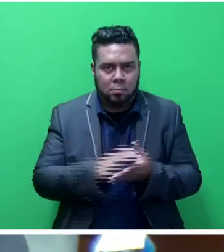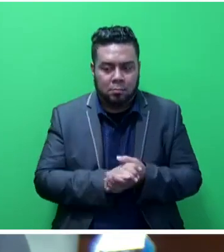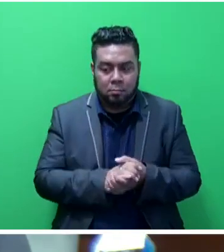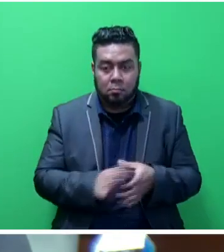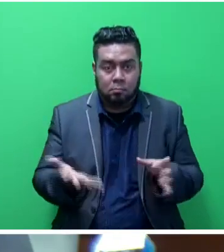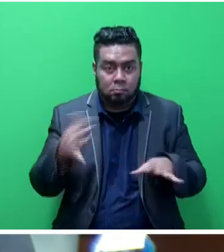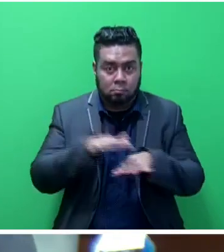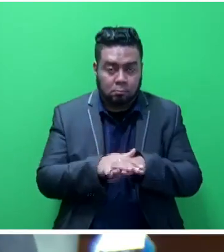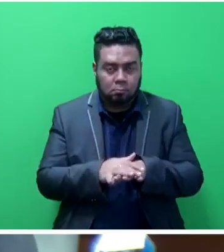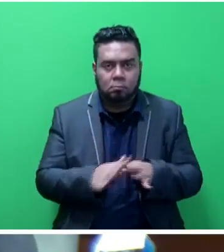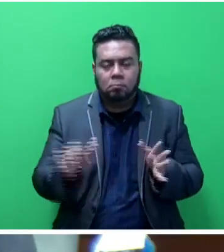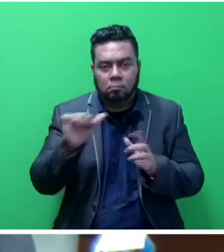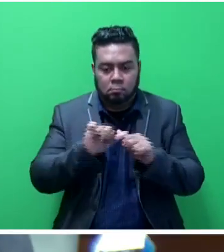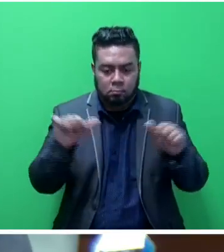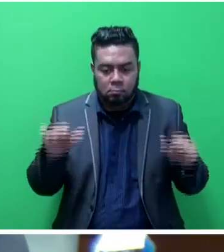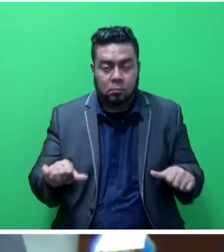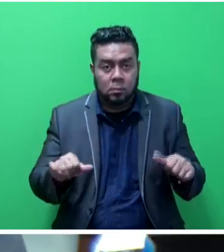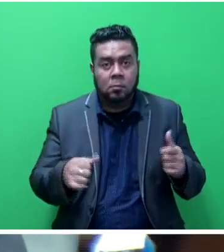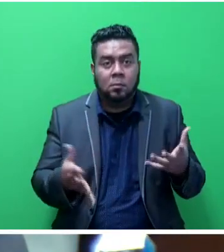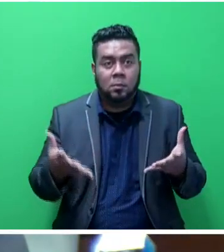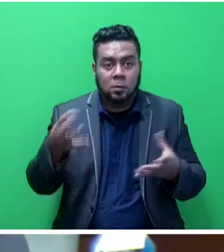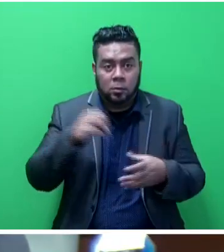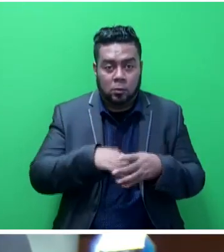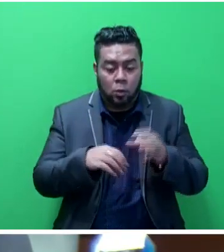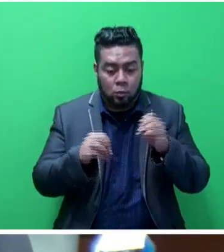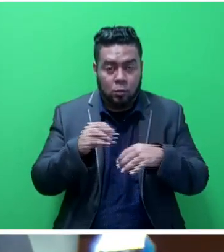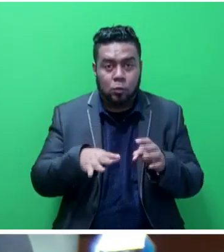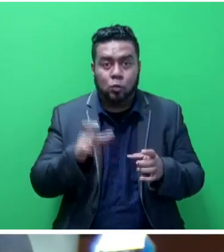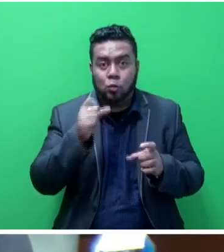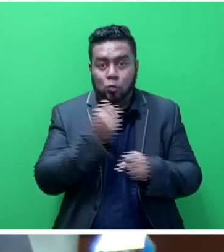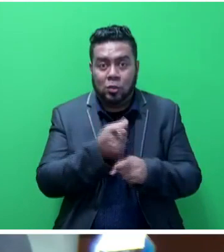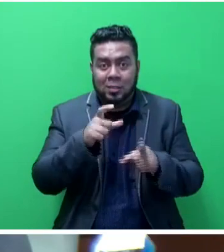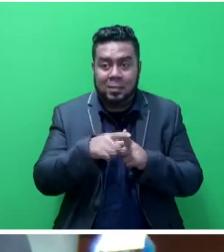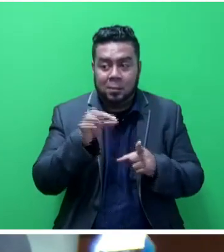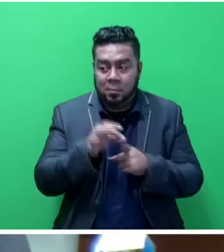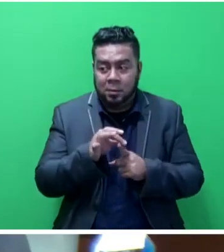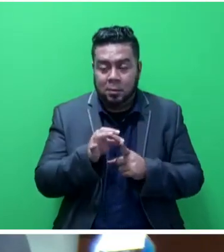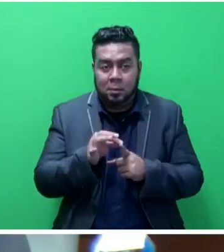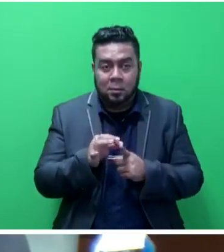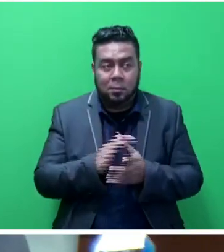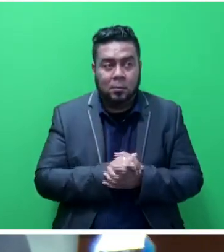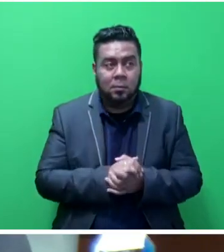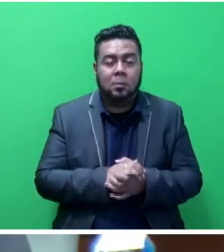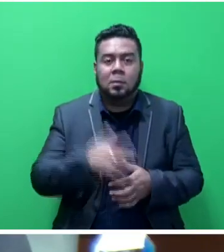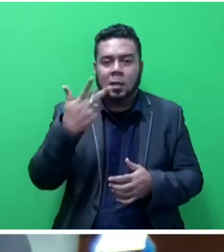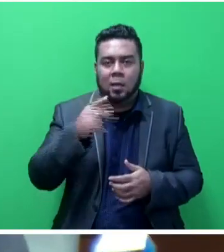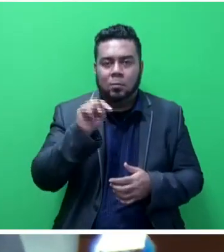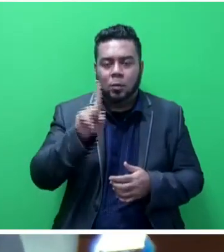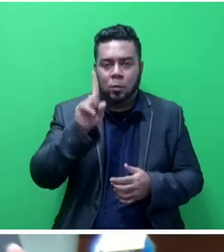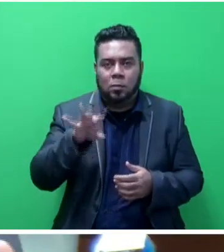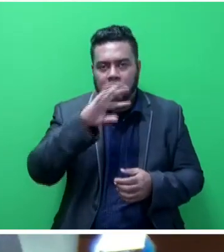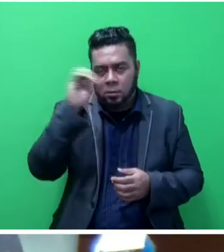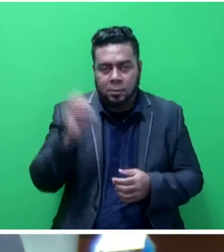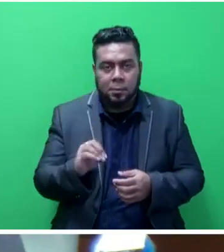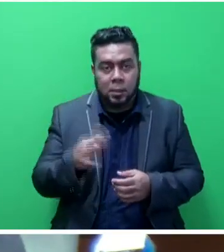Overall, agriculture's contribution to GDP in 2021 stood at 8.1%. If